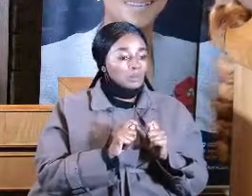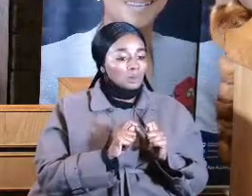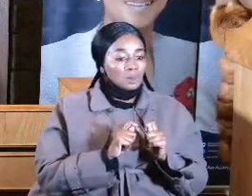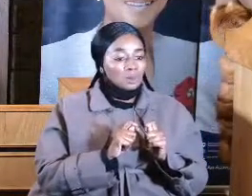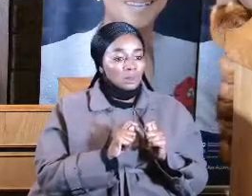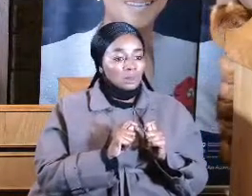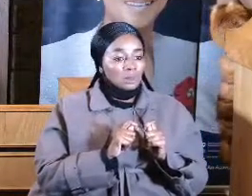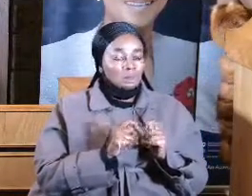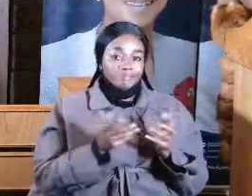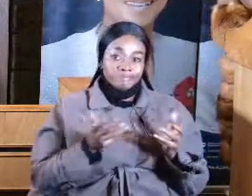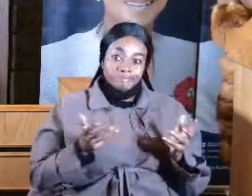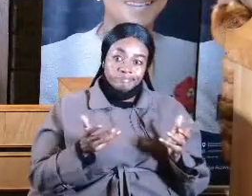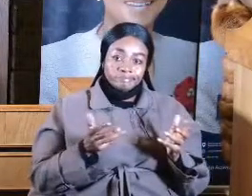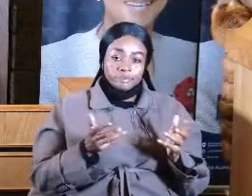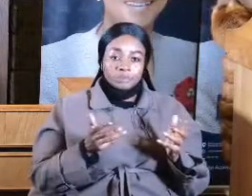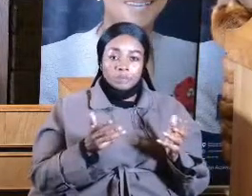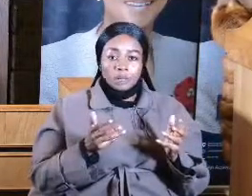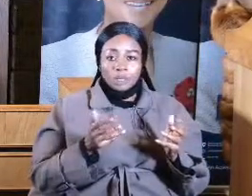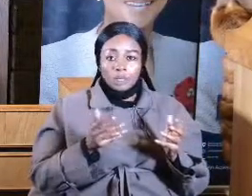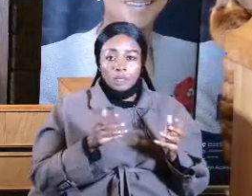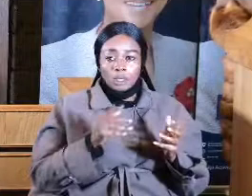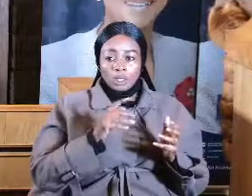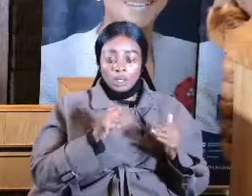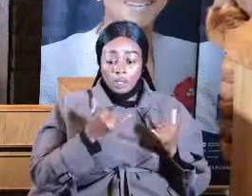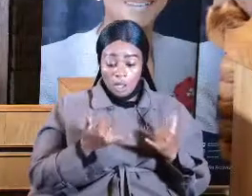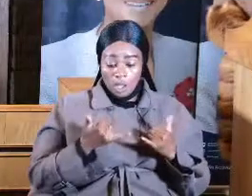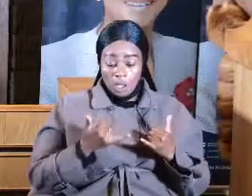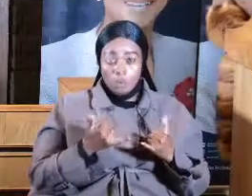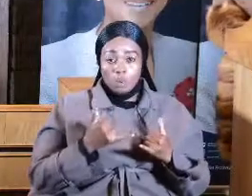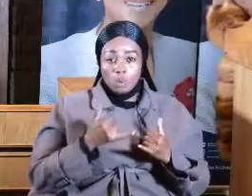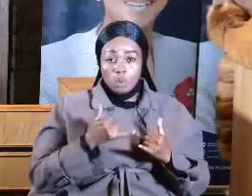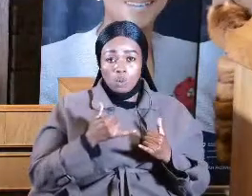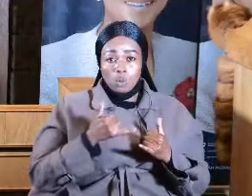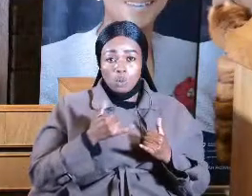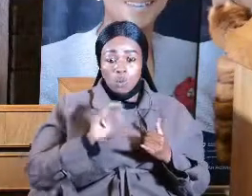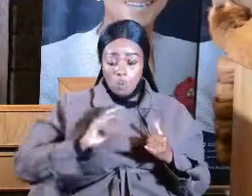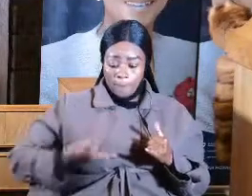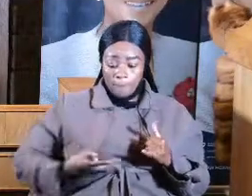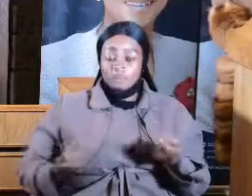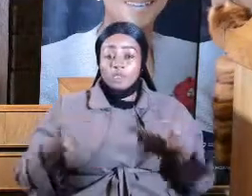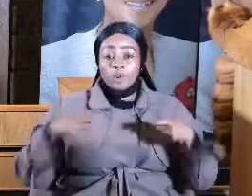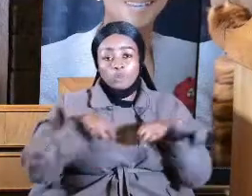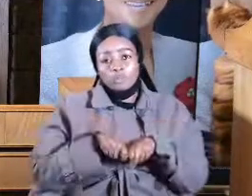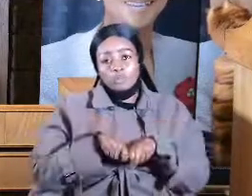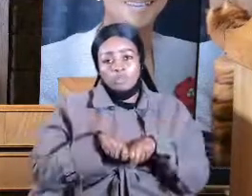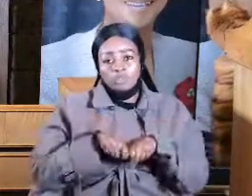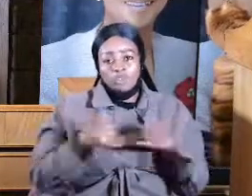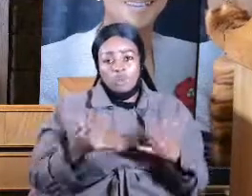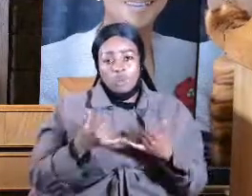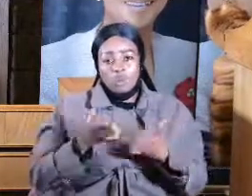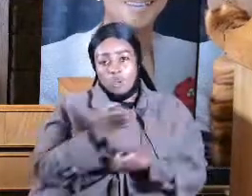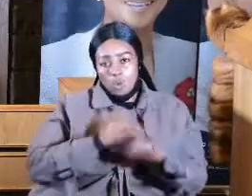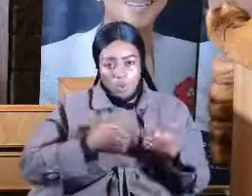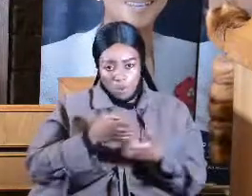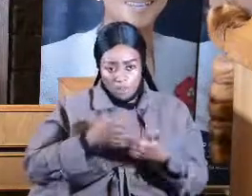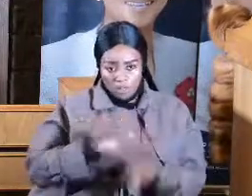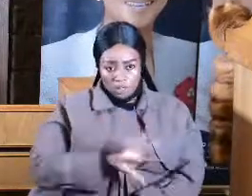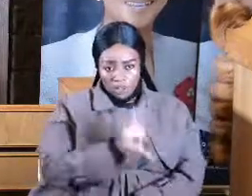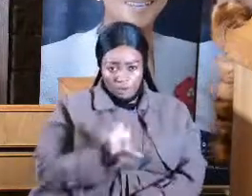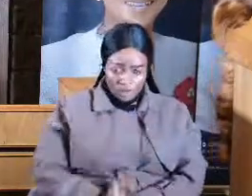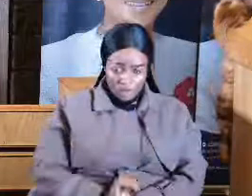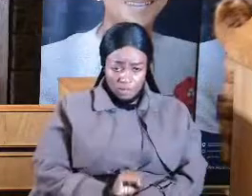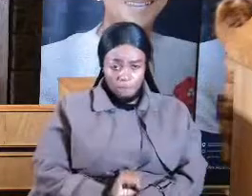it is only then that women are starting to contribute in the country's economy.